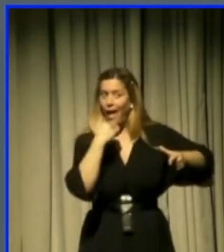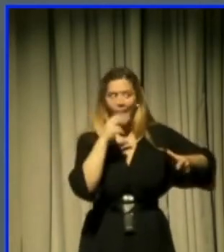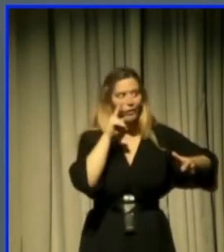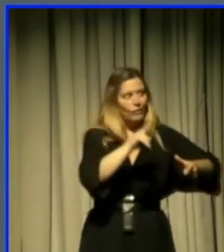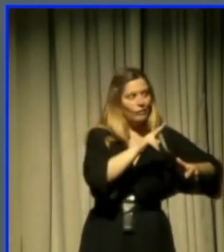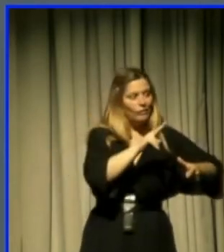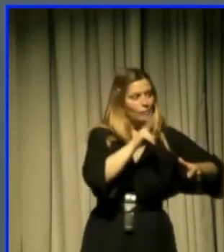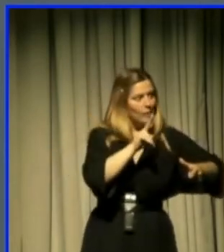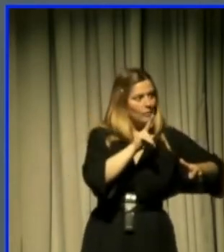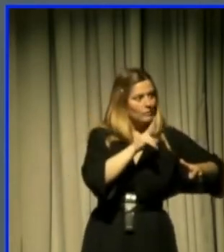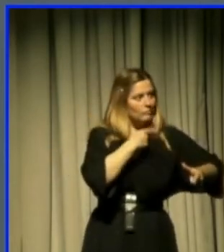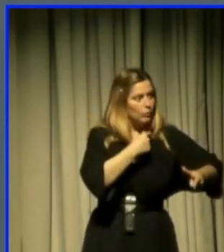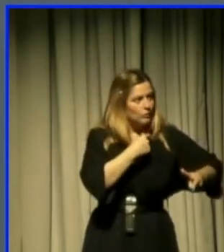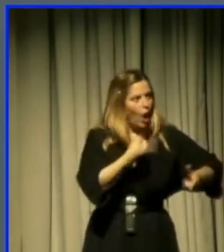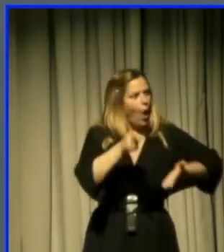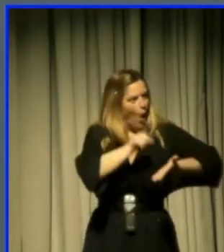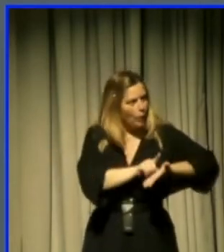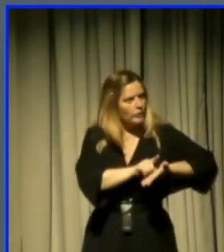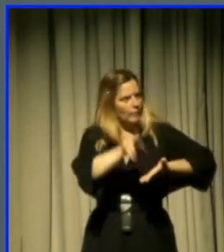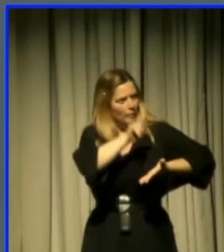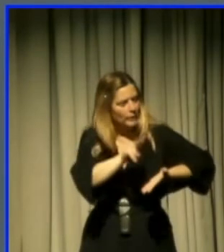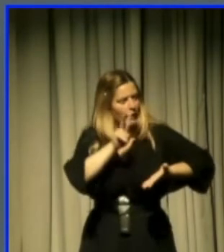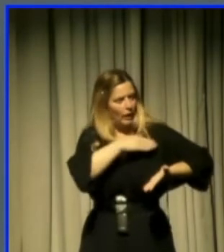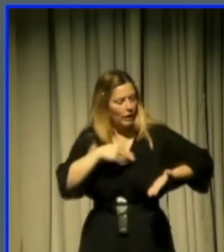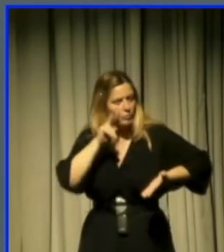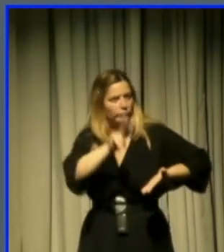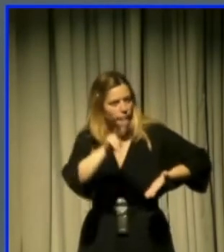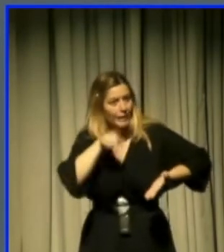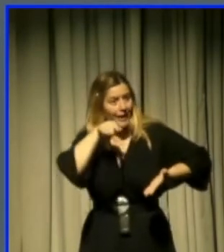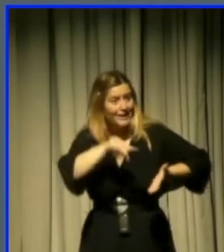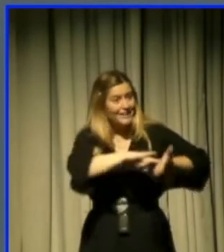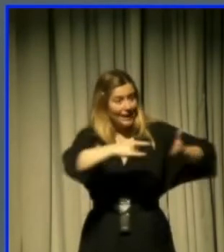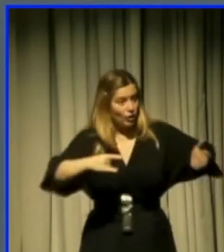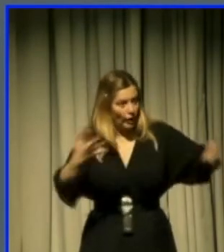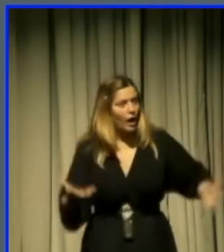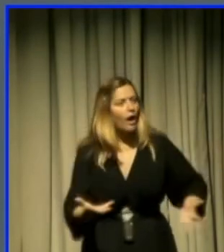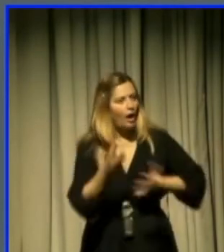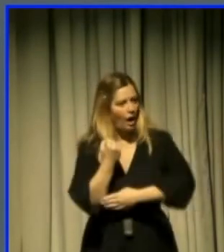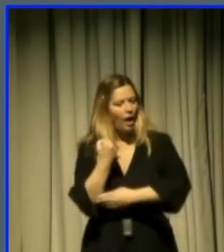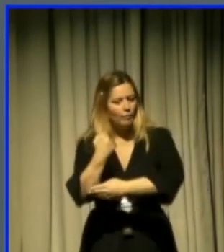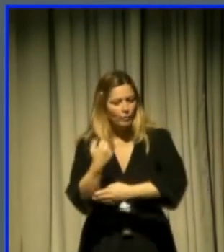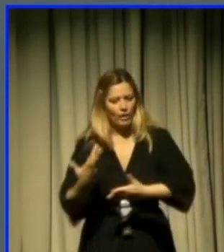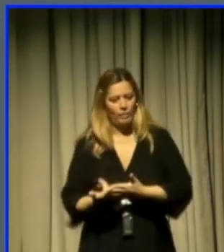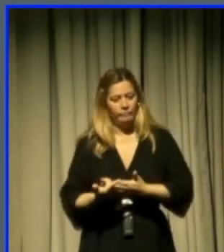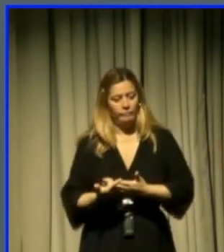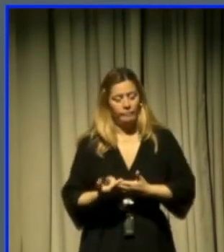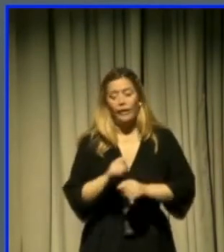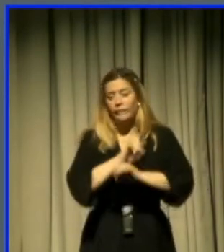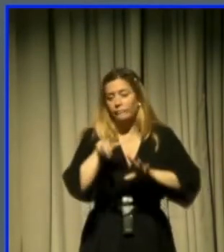look that is driven by technology. But this is, of course, a responsibility of the AI